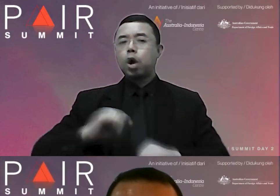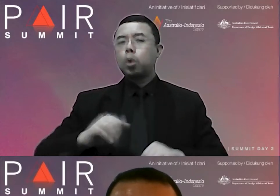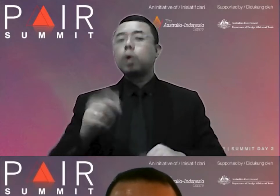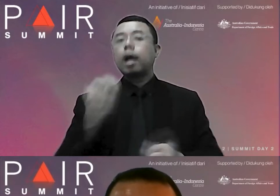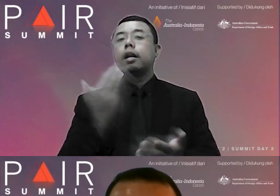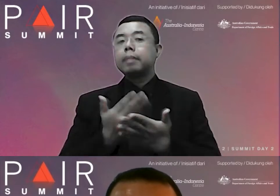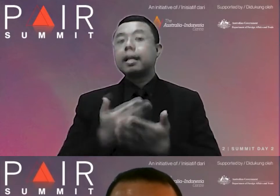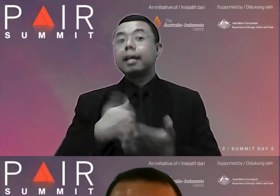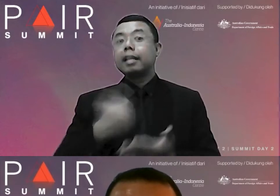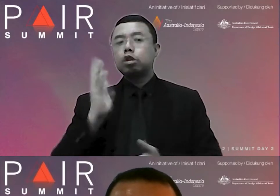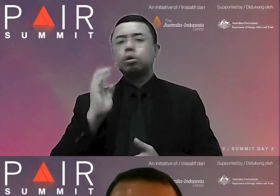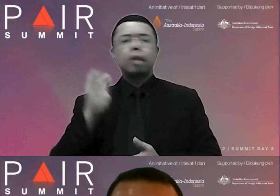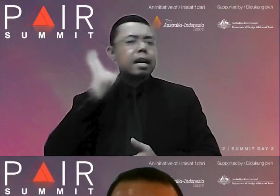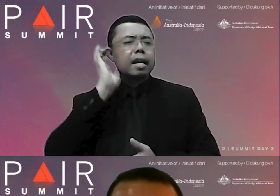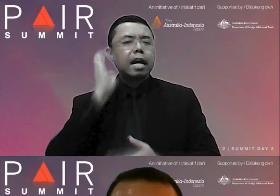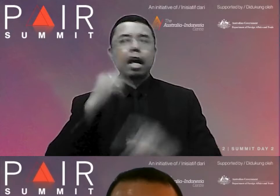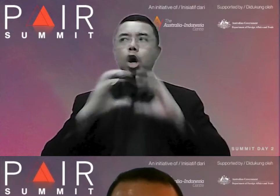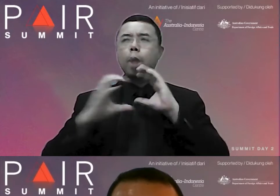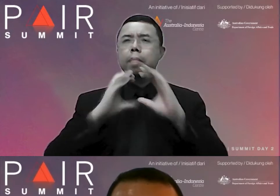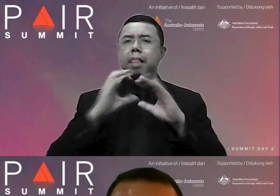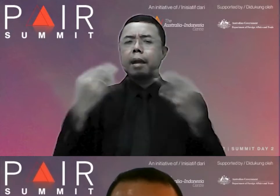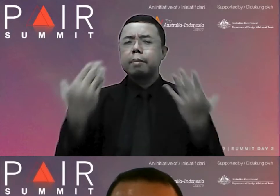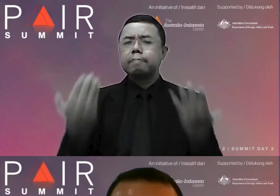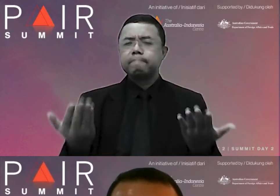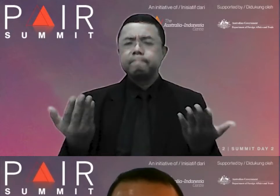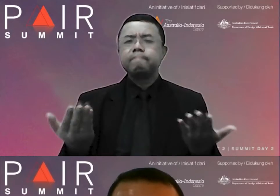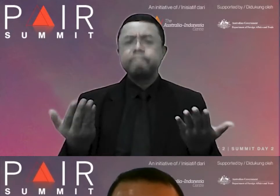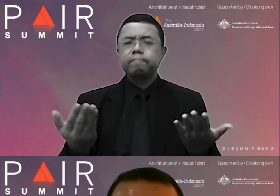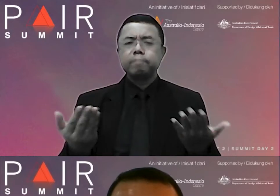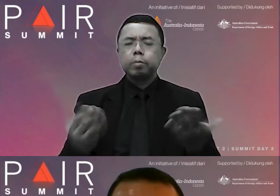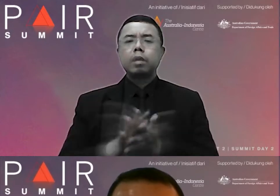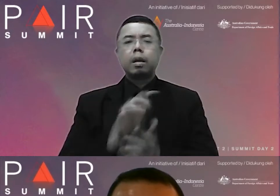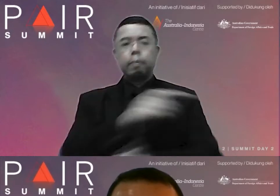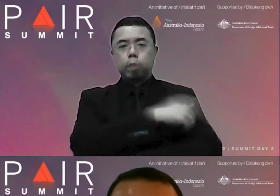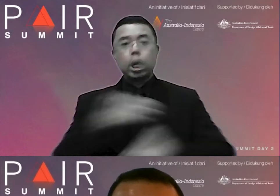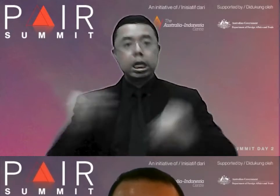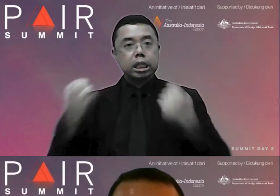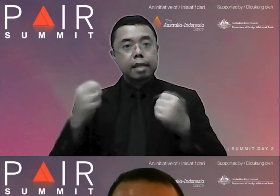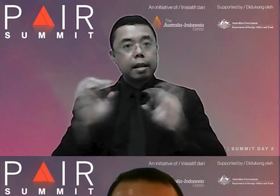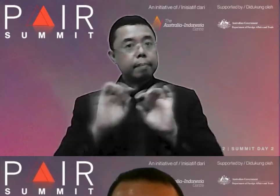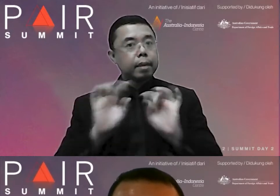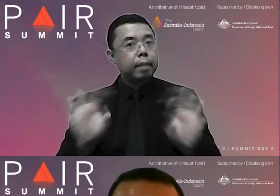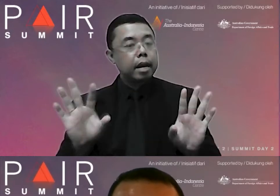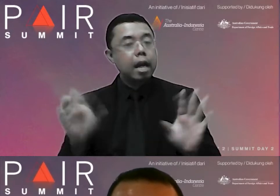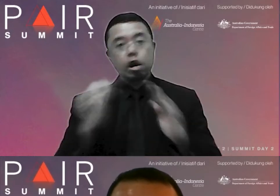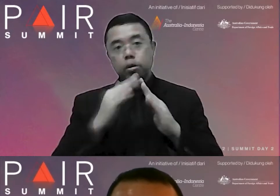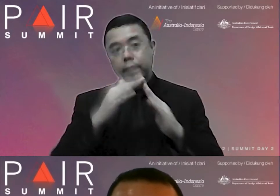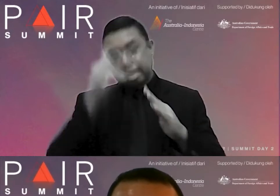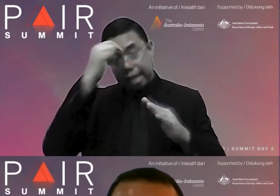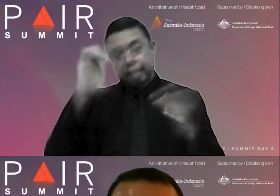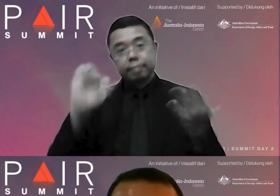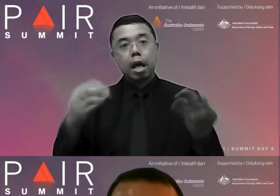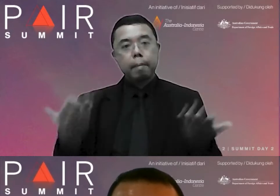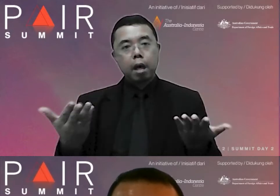the differences between hospitals. I mean, it doesn't take much to unsettle somebody's belief system.